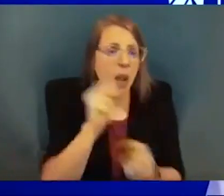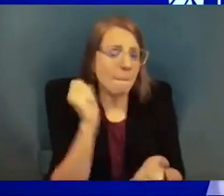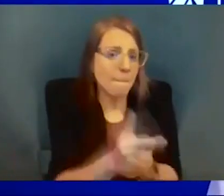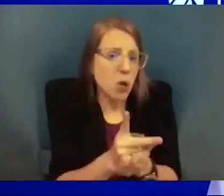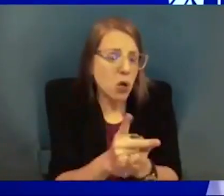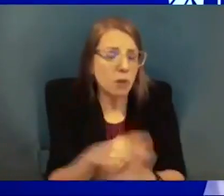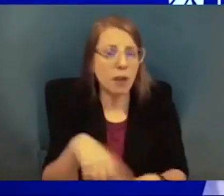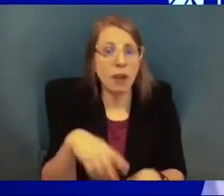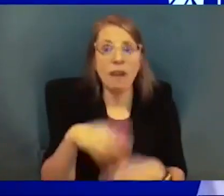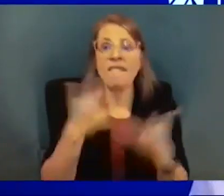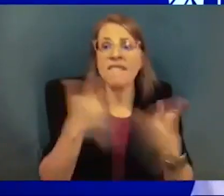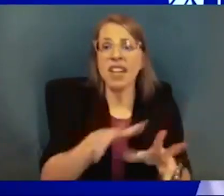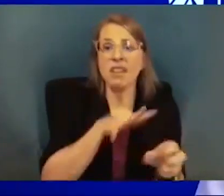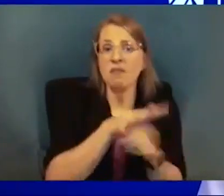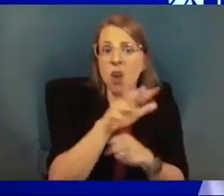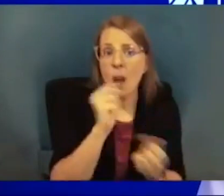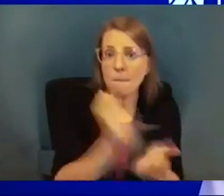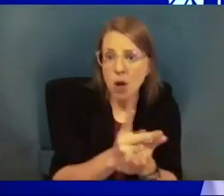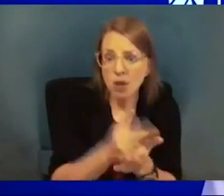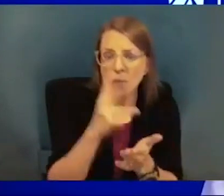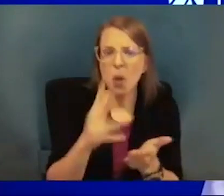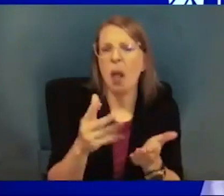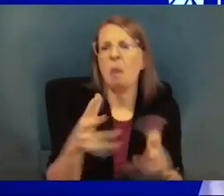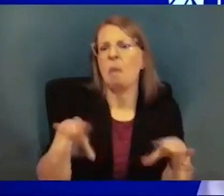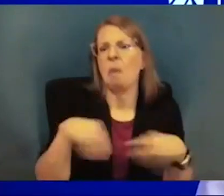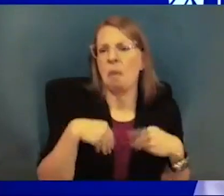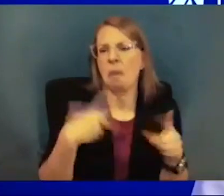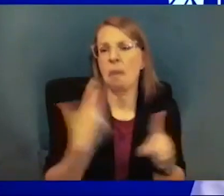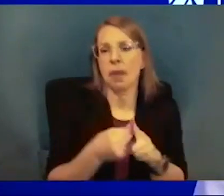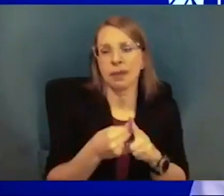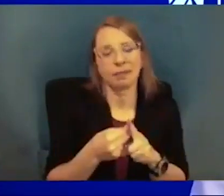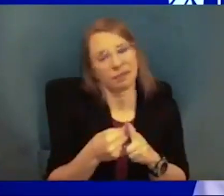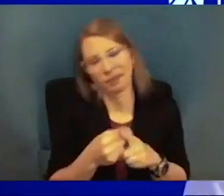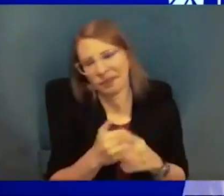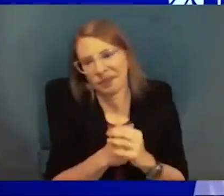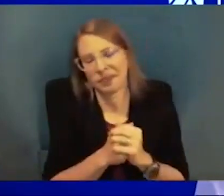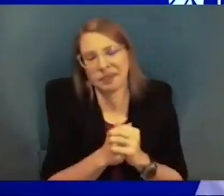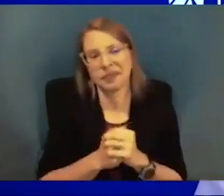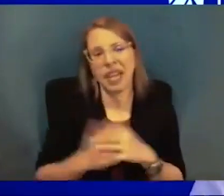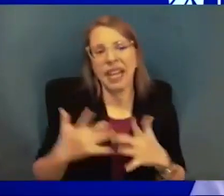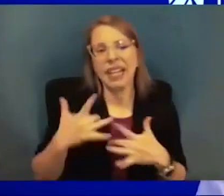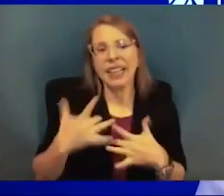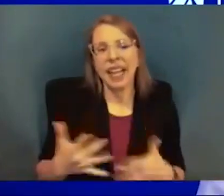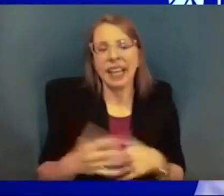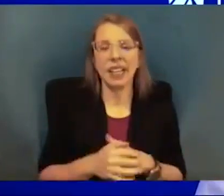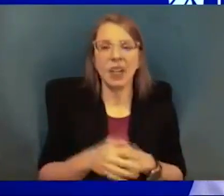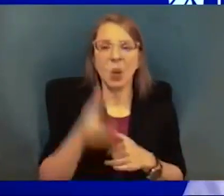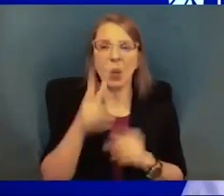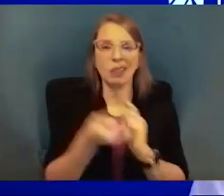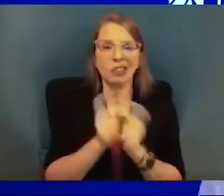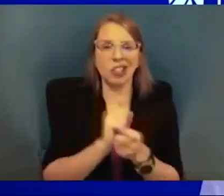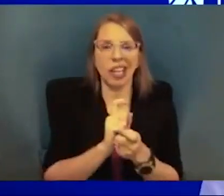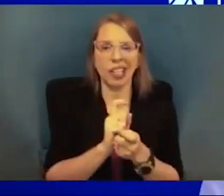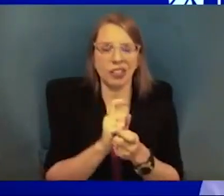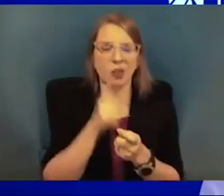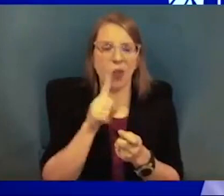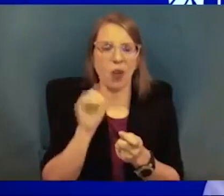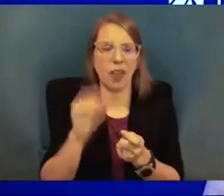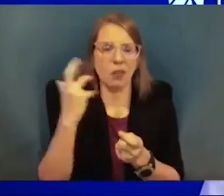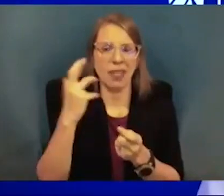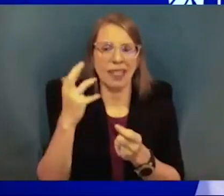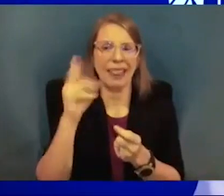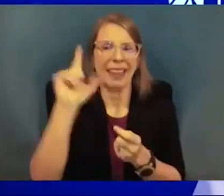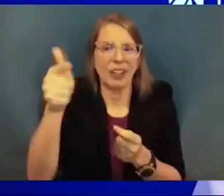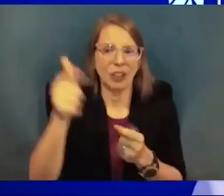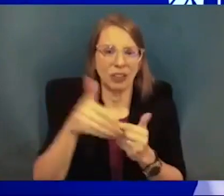I'll get it then. Likely there is still going to be a change to another reason at that point in time. So I think, just to your point,